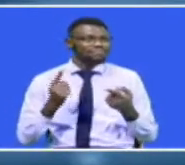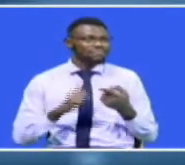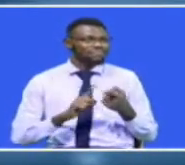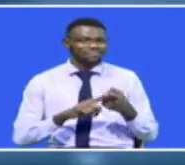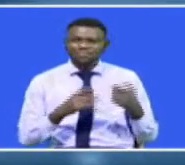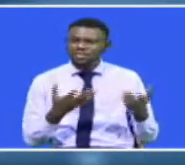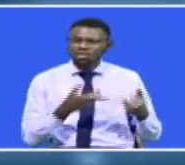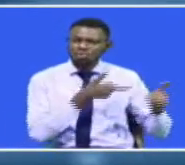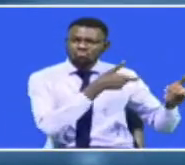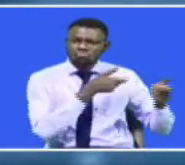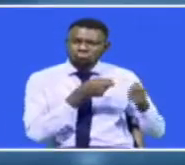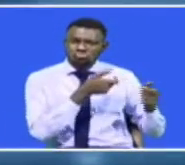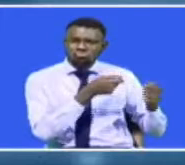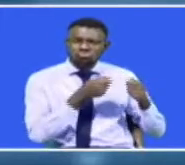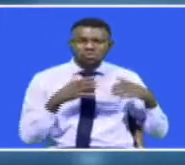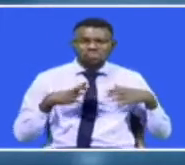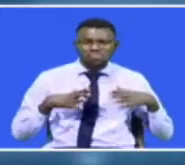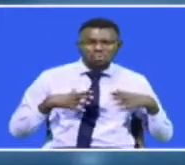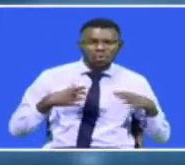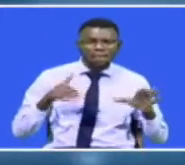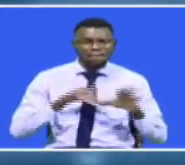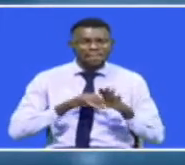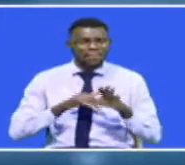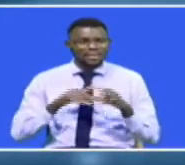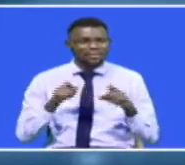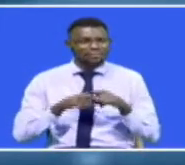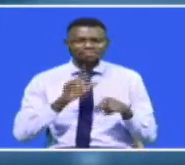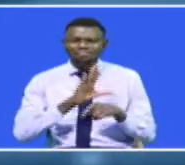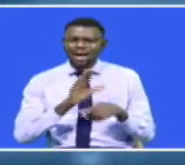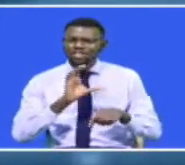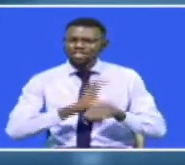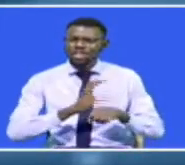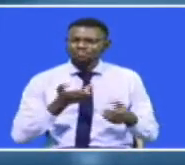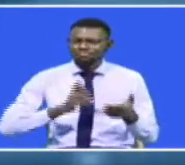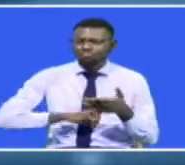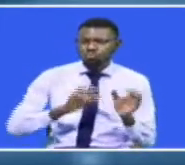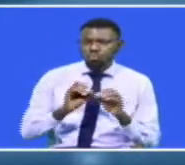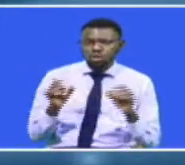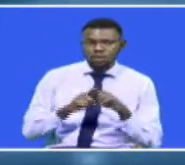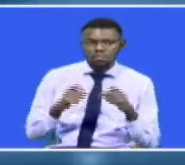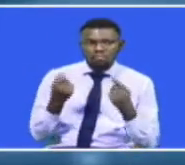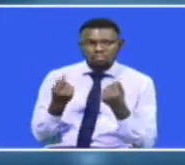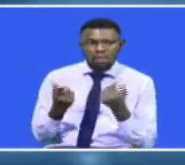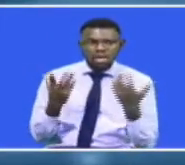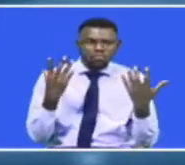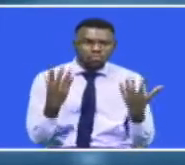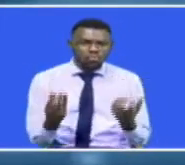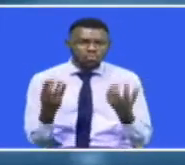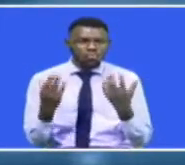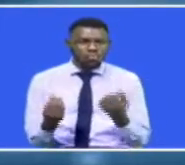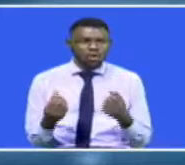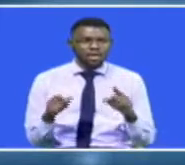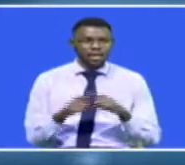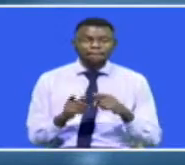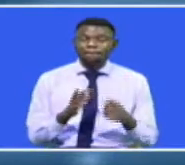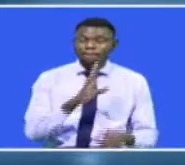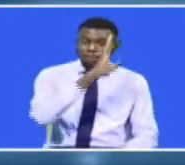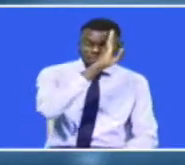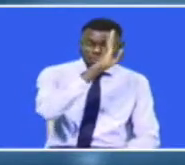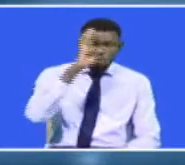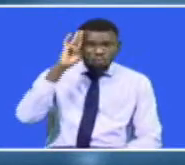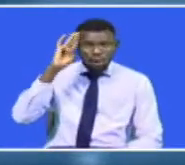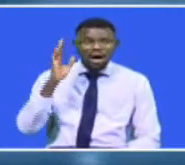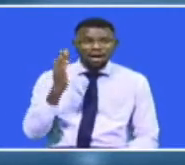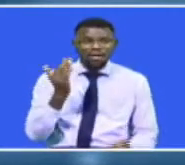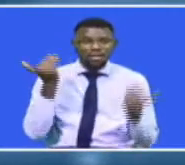radicalization, running an unlawful society, and possible money laundering, among others. Bungoma Law Court Principal Magistrate